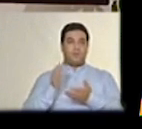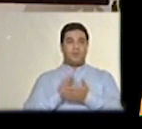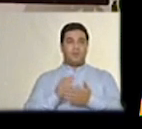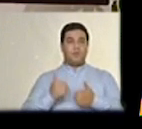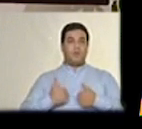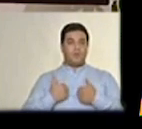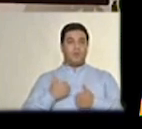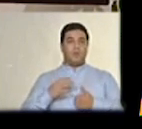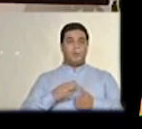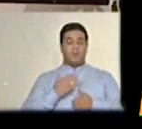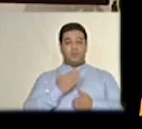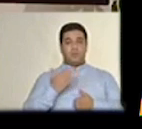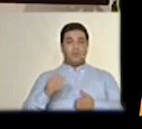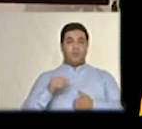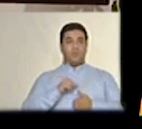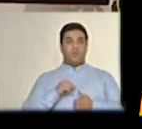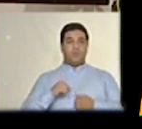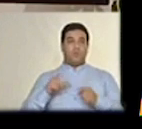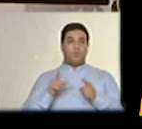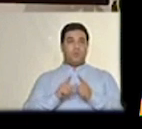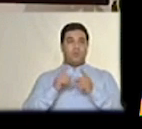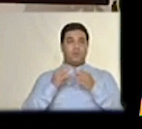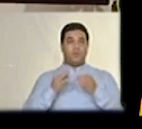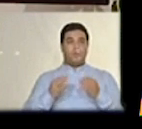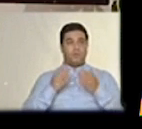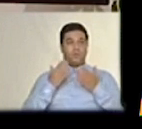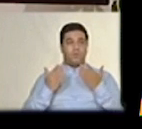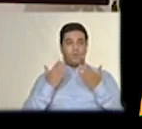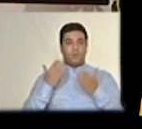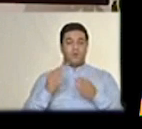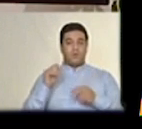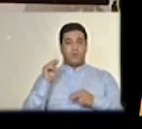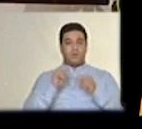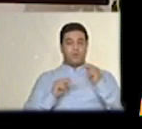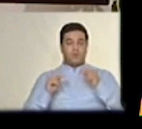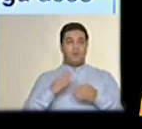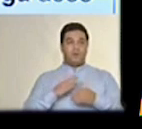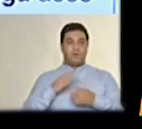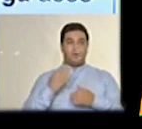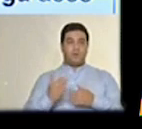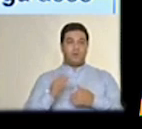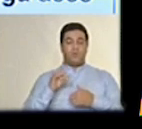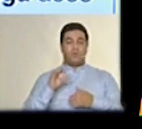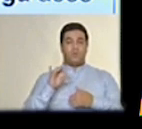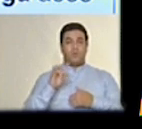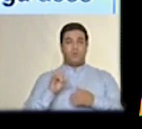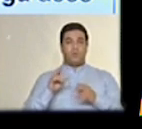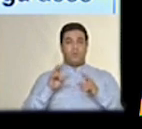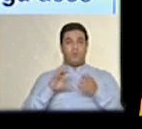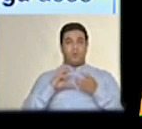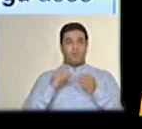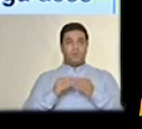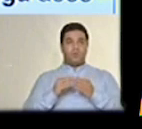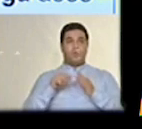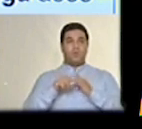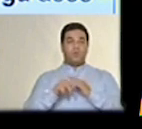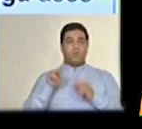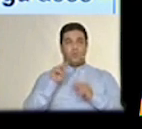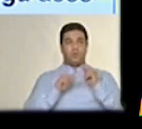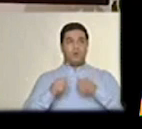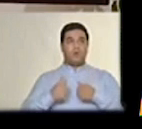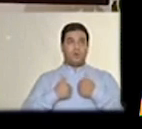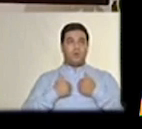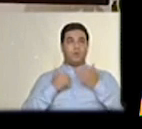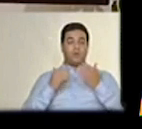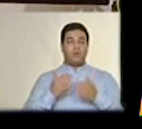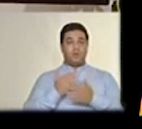harakat qildik. Siz o'zingiz ham mustaqil o'qishga, darsliklaringizda bergan ruboylarning mazmunini sharhlashga harakat qilib